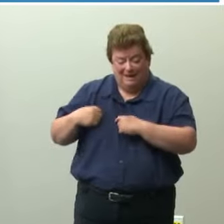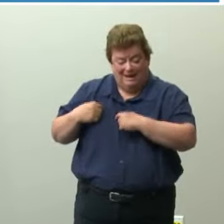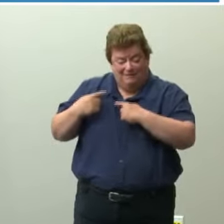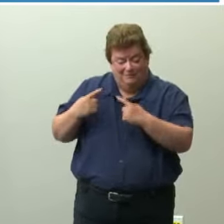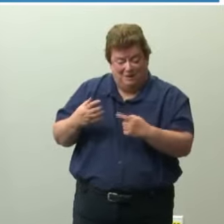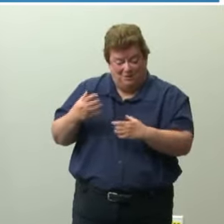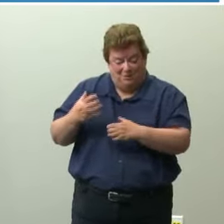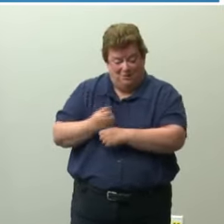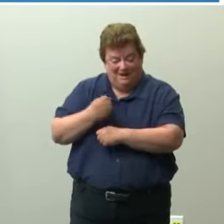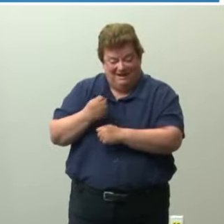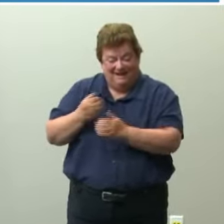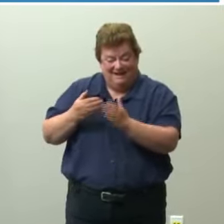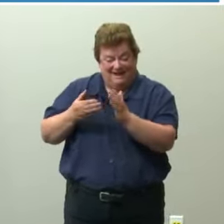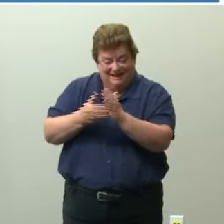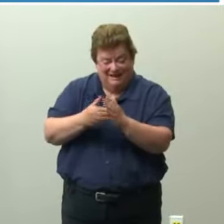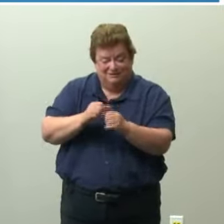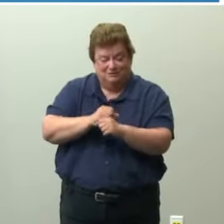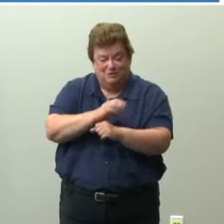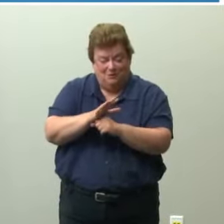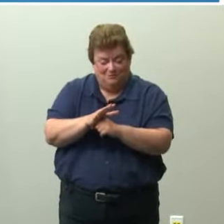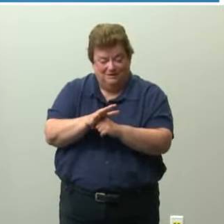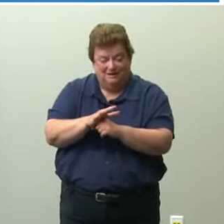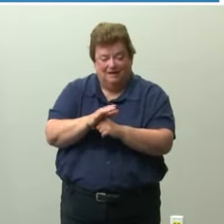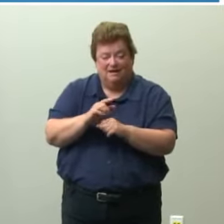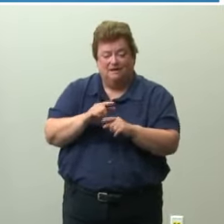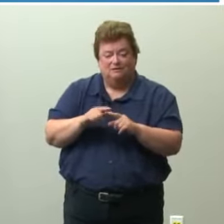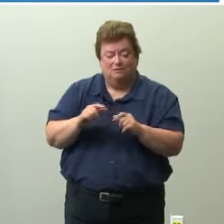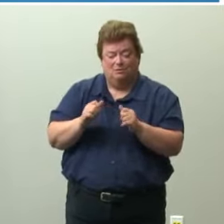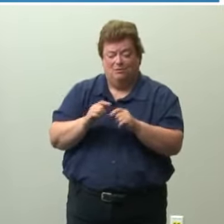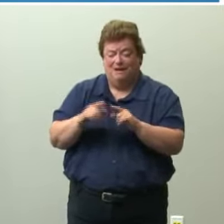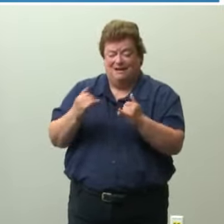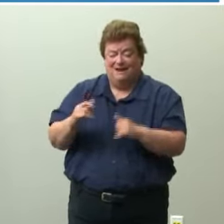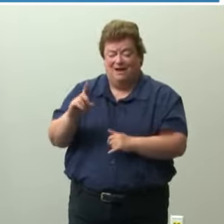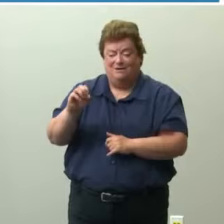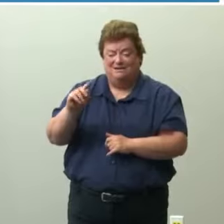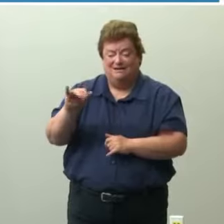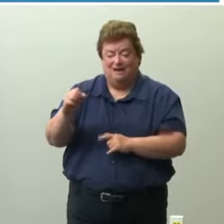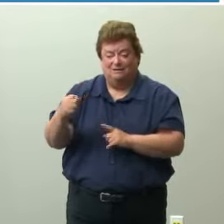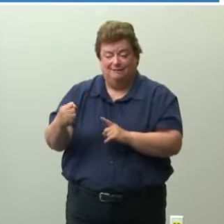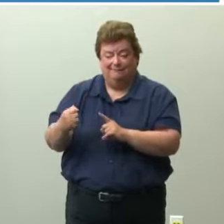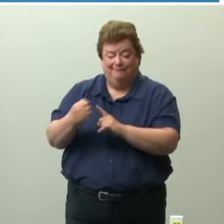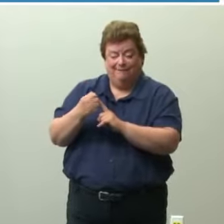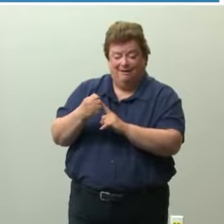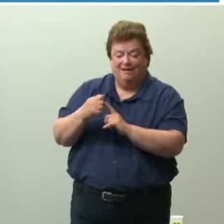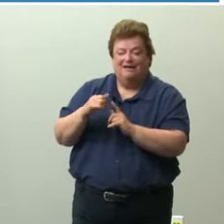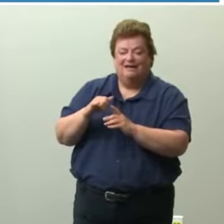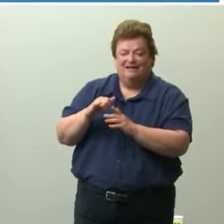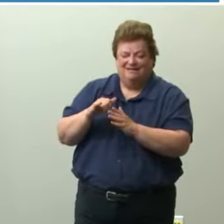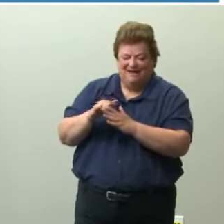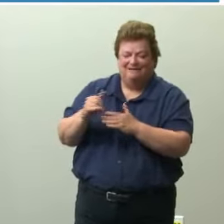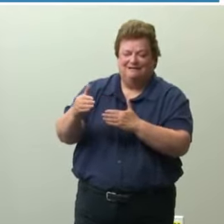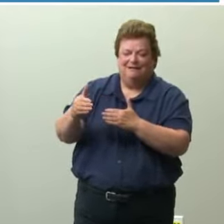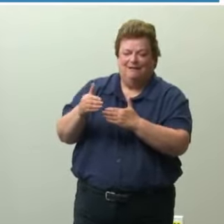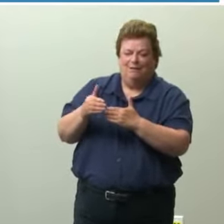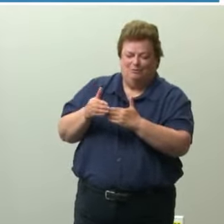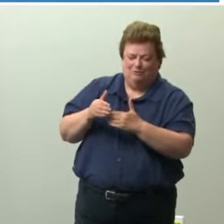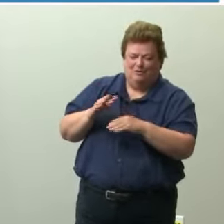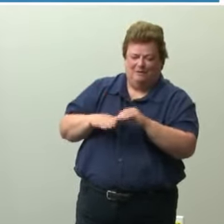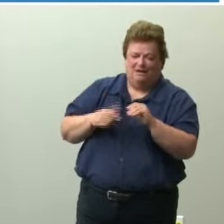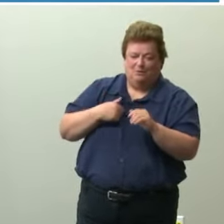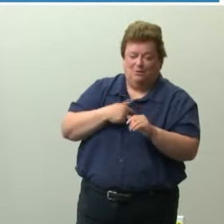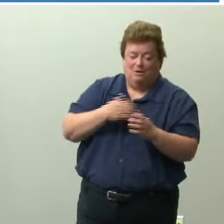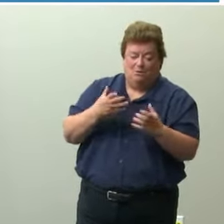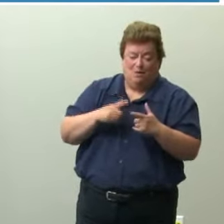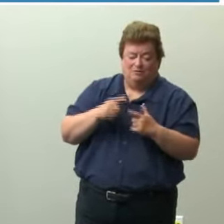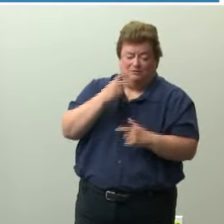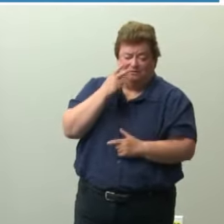race between infections and injections, but with the Delta variant, it's becoming closer than we'd like to see. Our